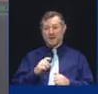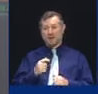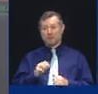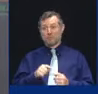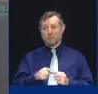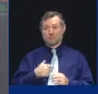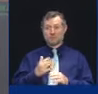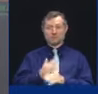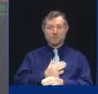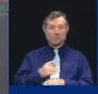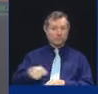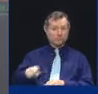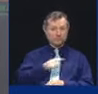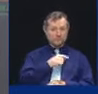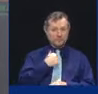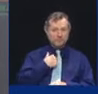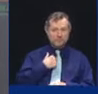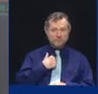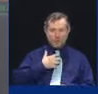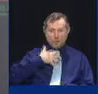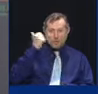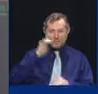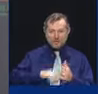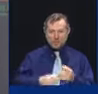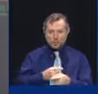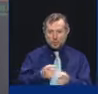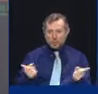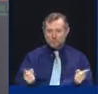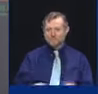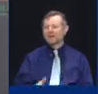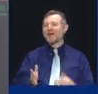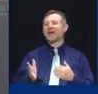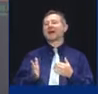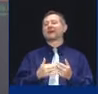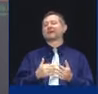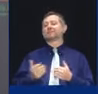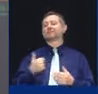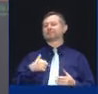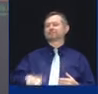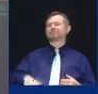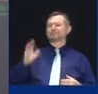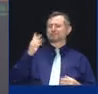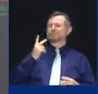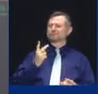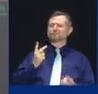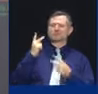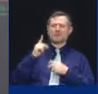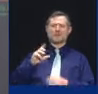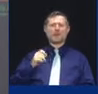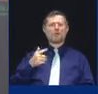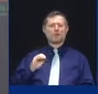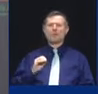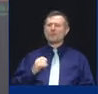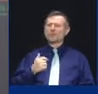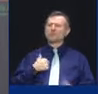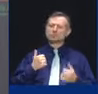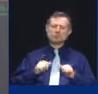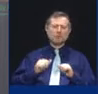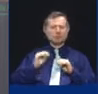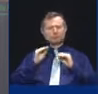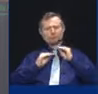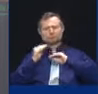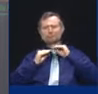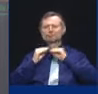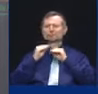you. But it is was a big part of my childhood, the creativity, the ability